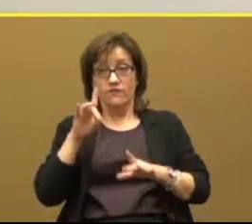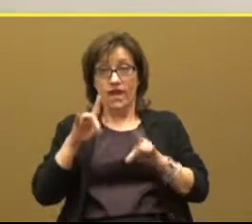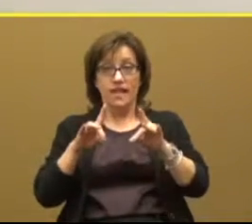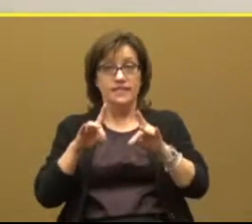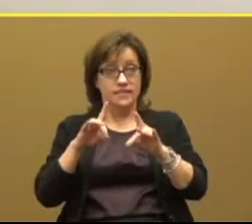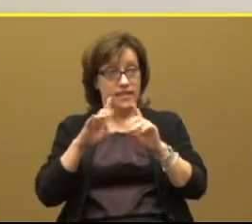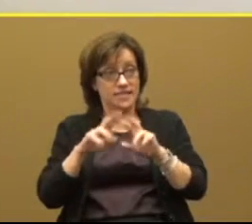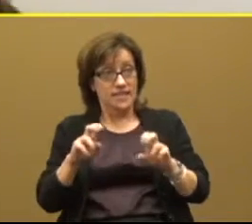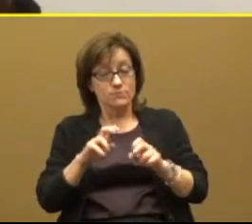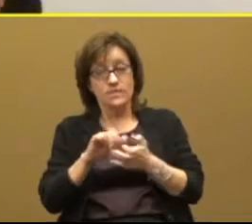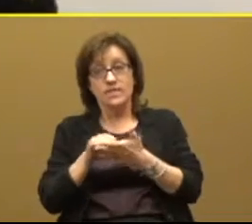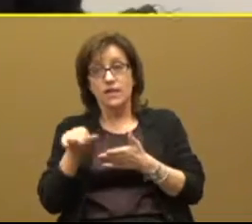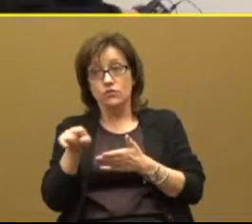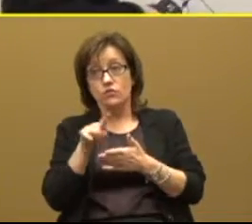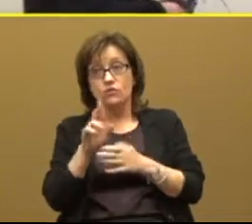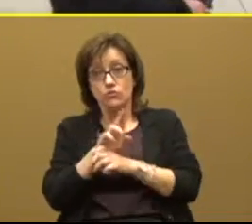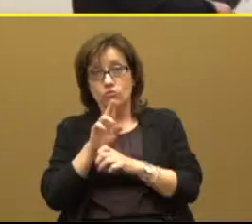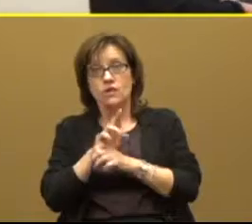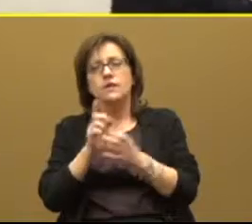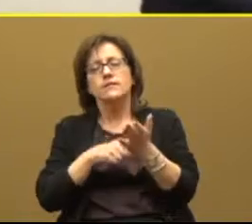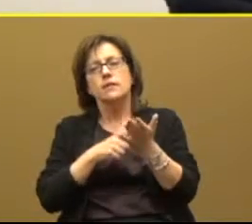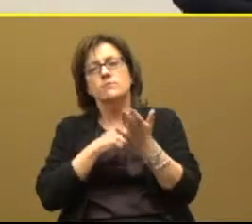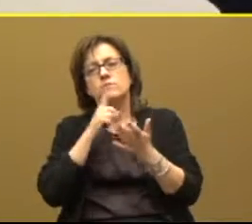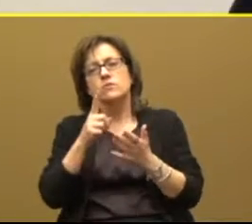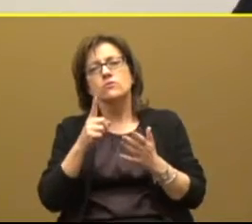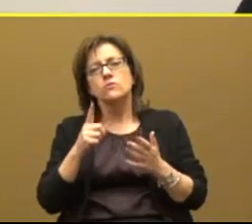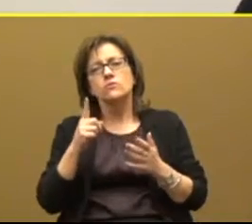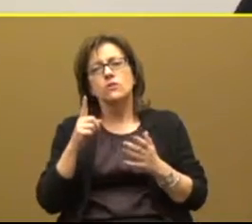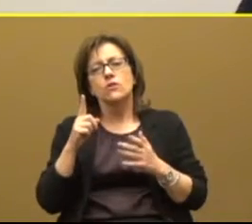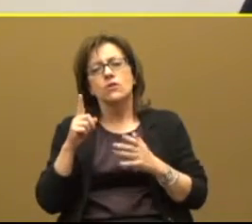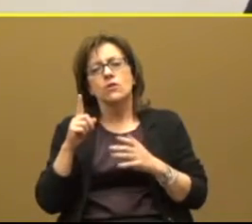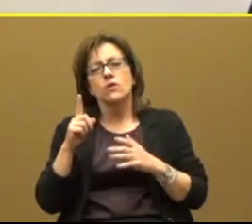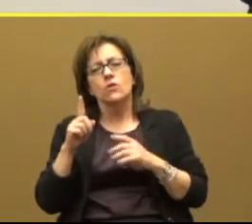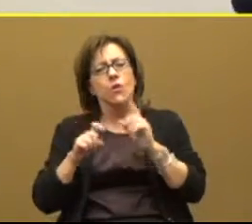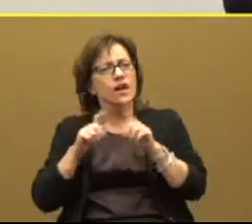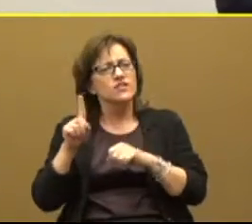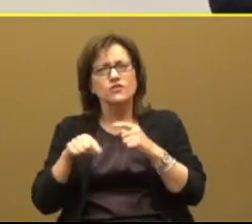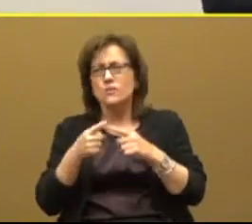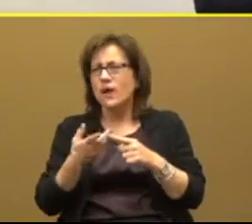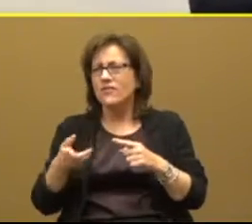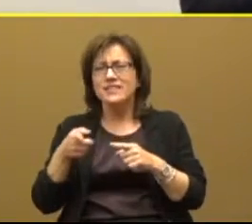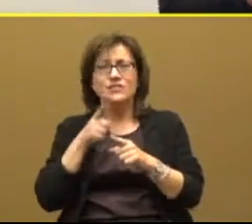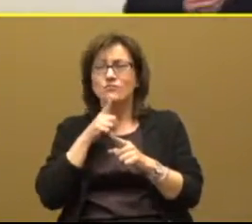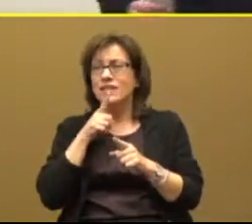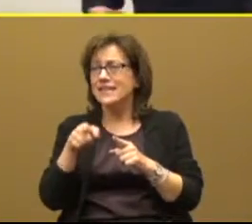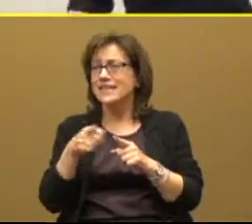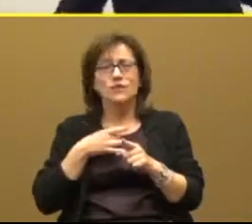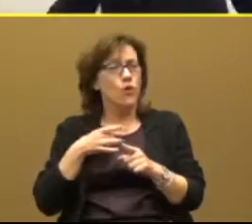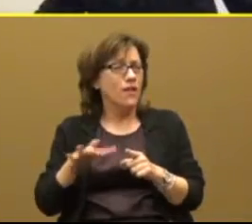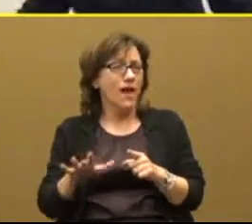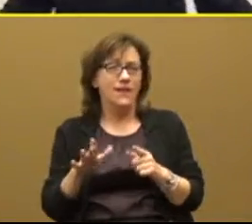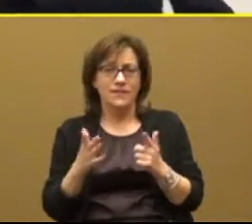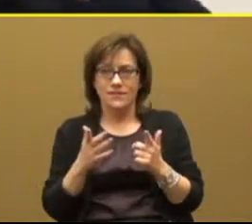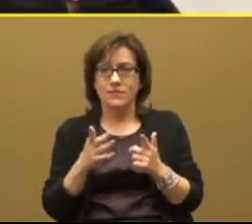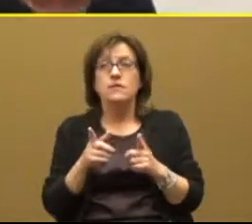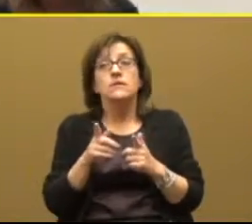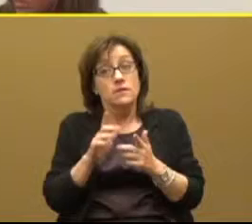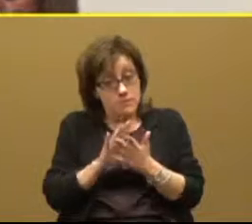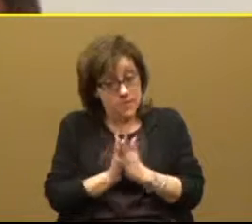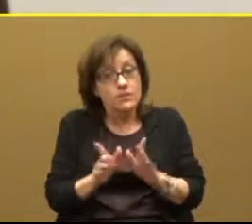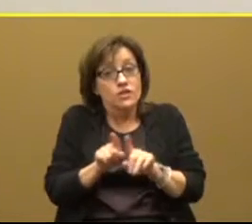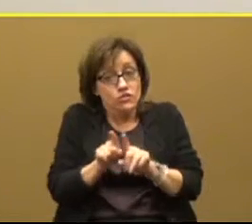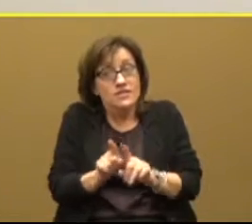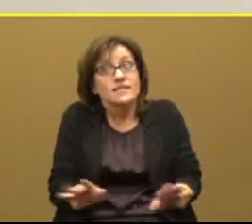assessments that you use, sometimes there are questions about things that they really don't like. That becomes just as important in